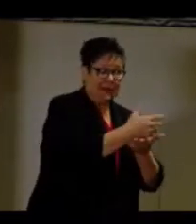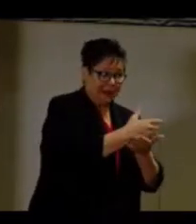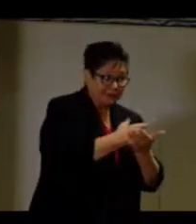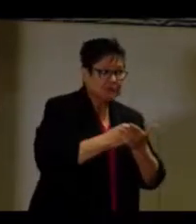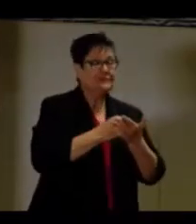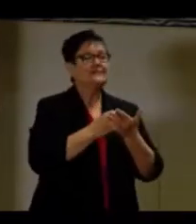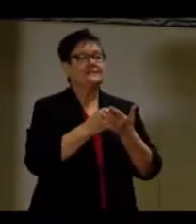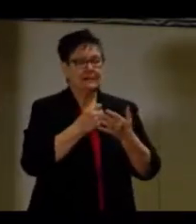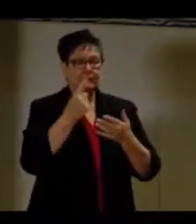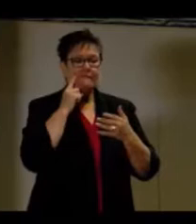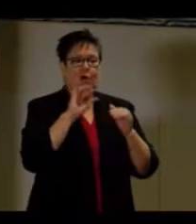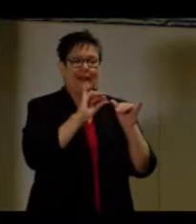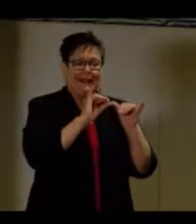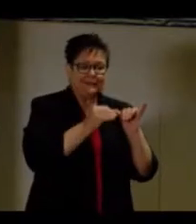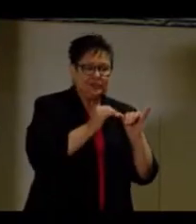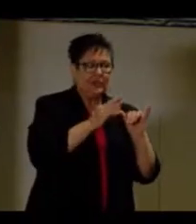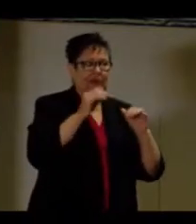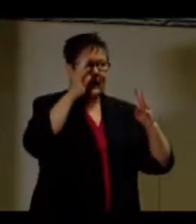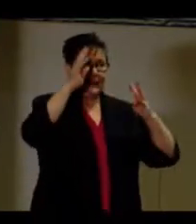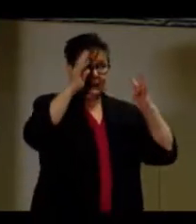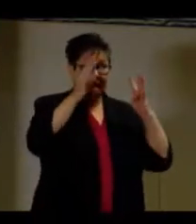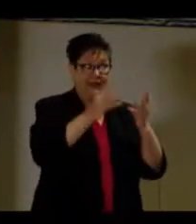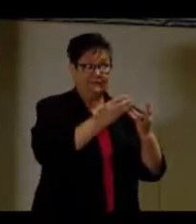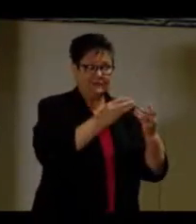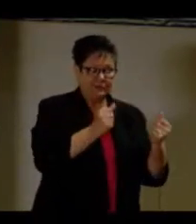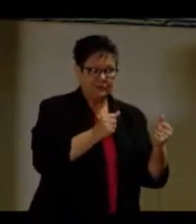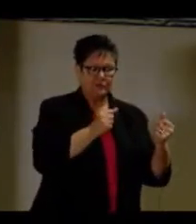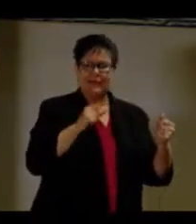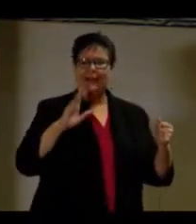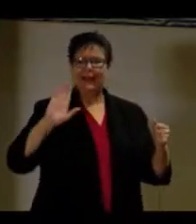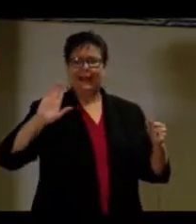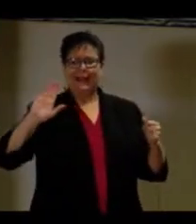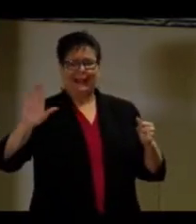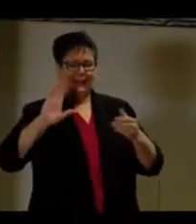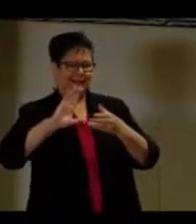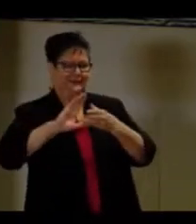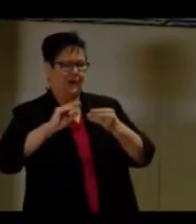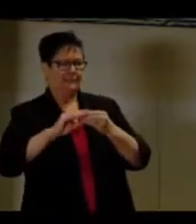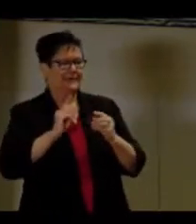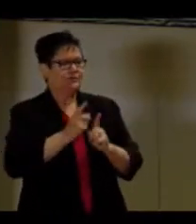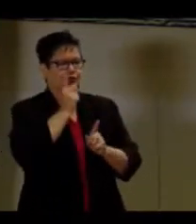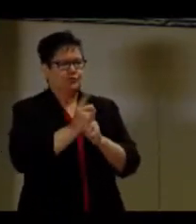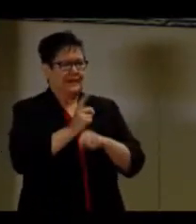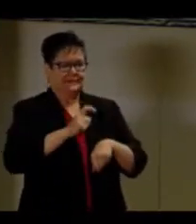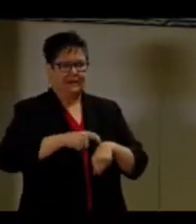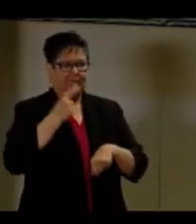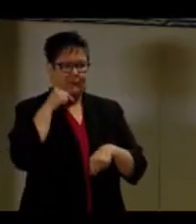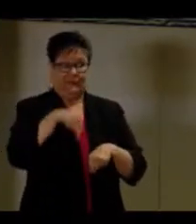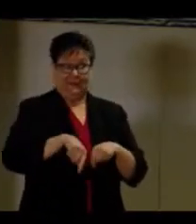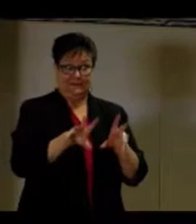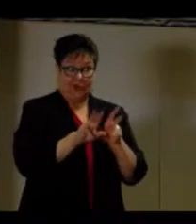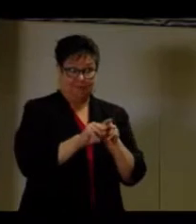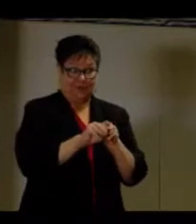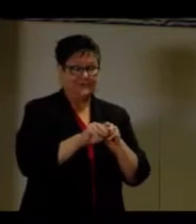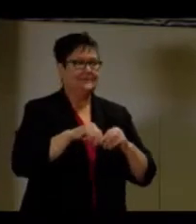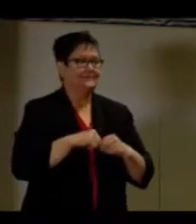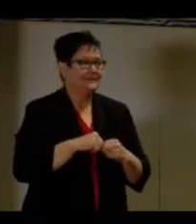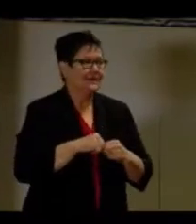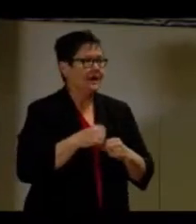for engineering and innovative solutions is coming in just at the right time in this conference. I would like